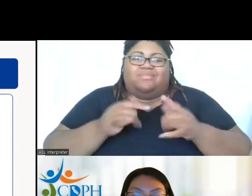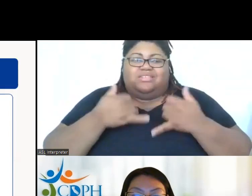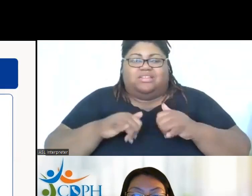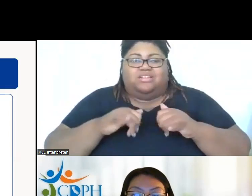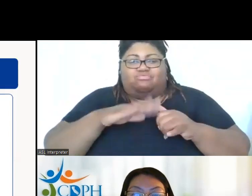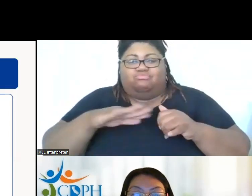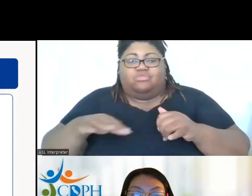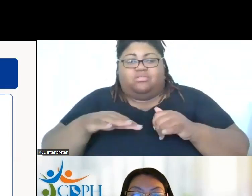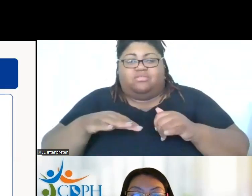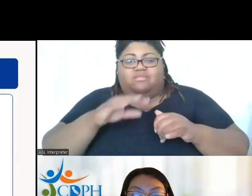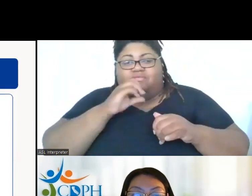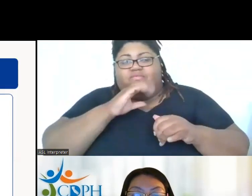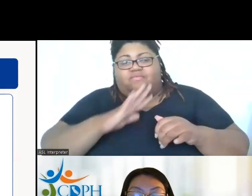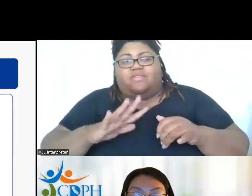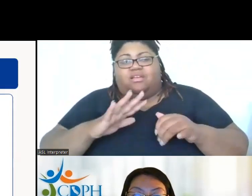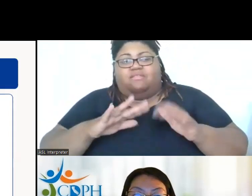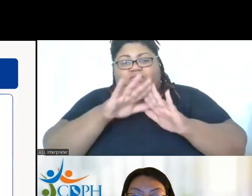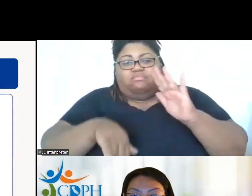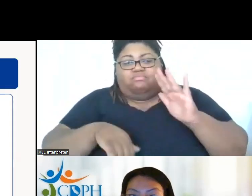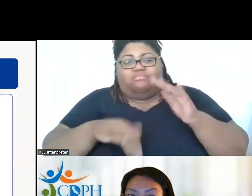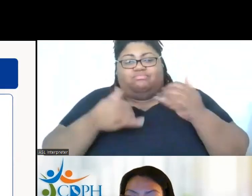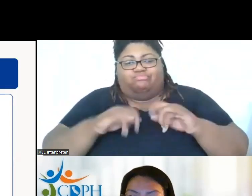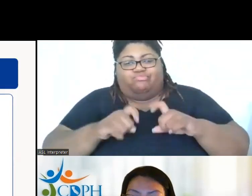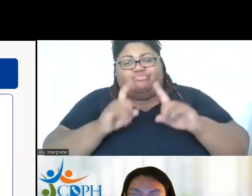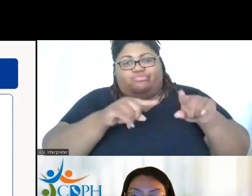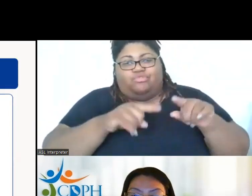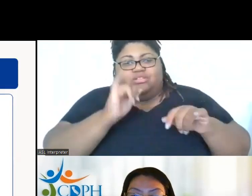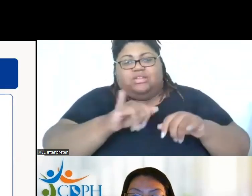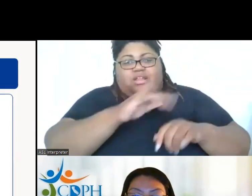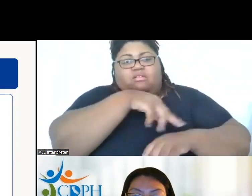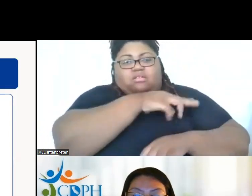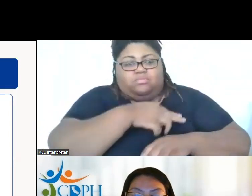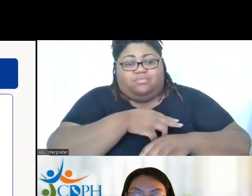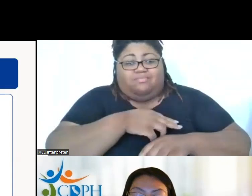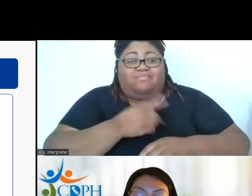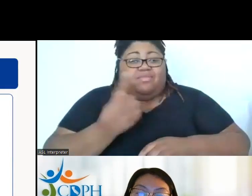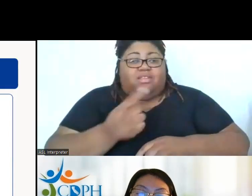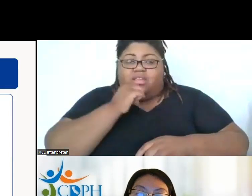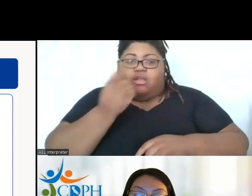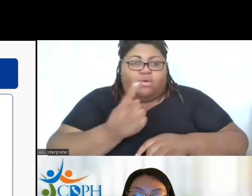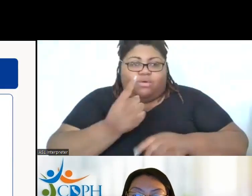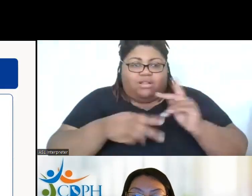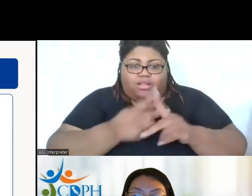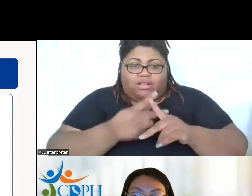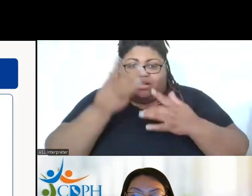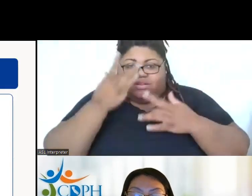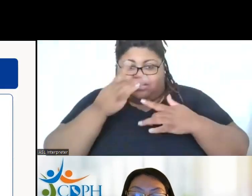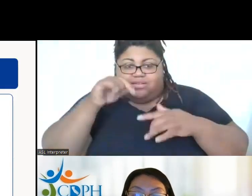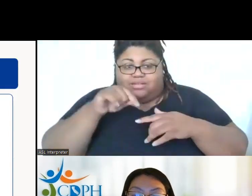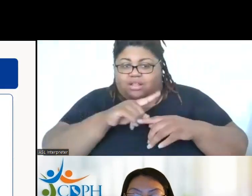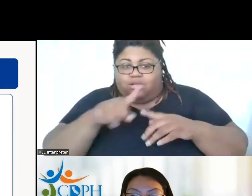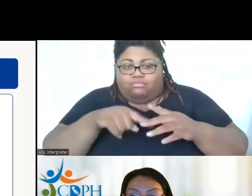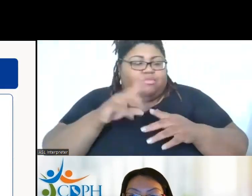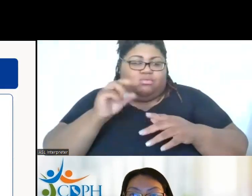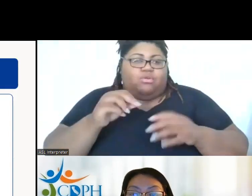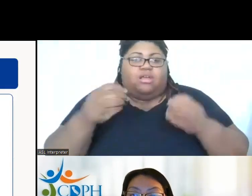5. And so these are not the only respiratory viruses this winter, but there's also other respiratory viruses that continue